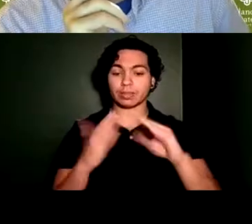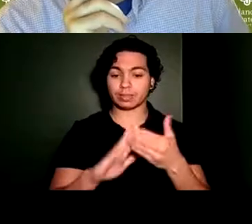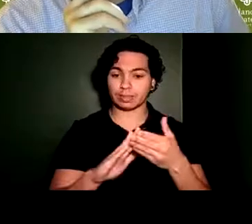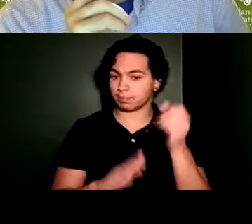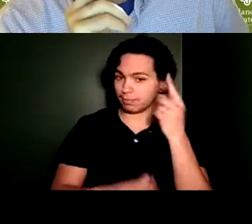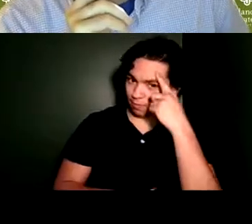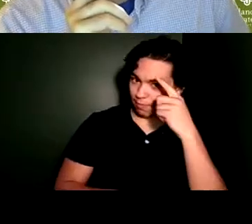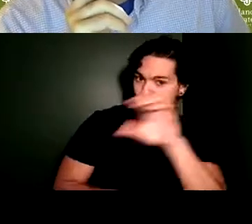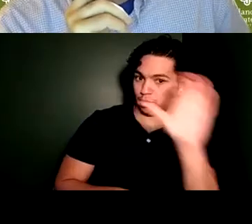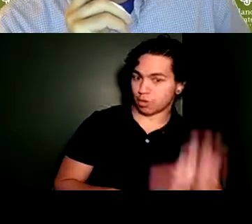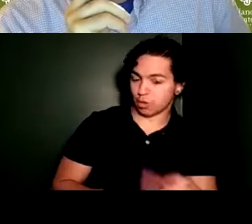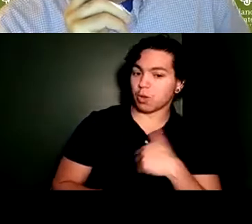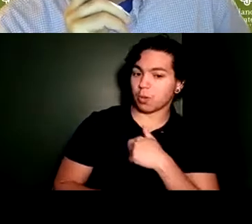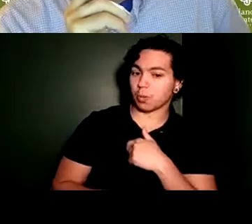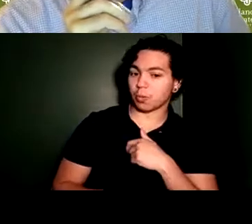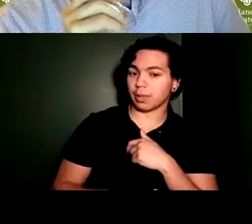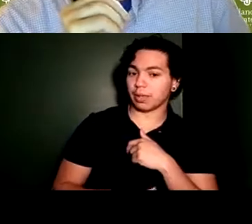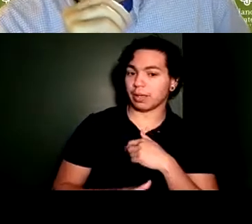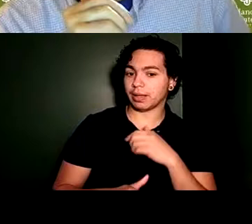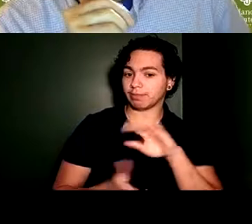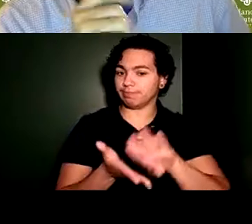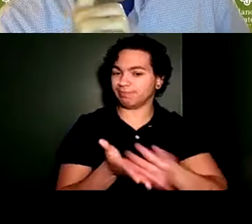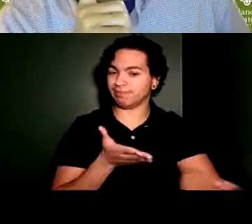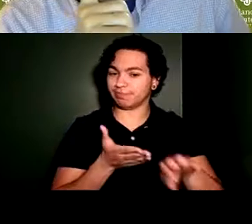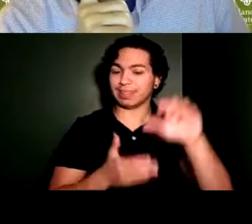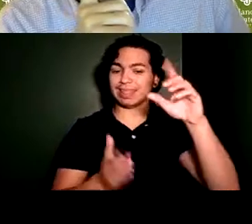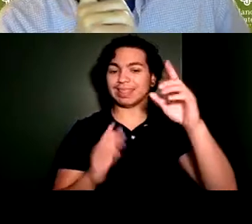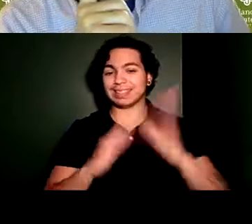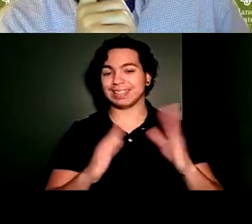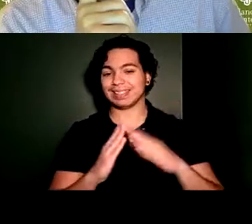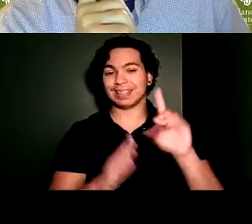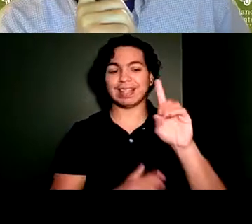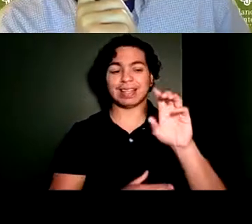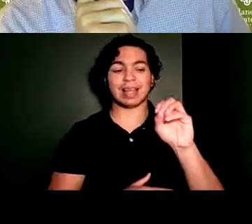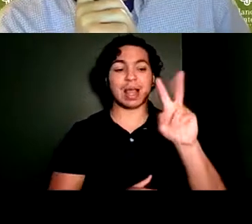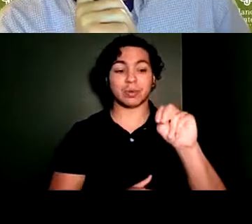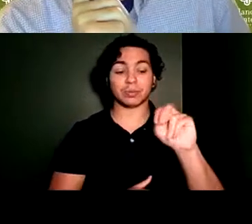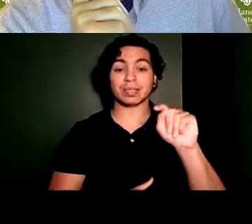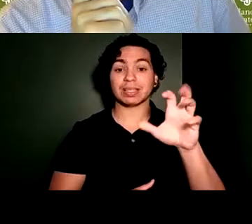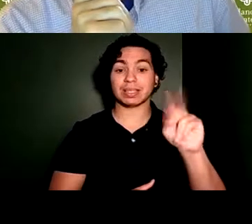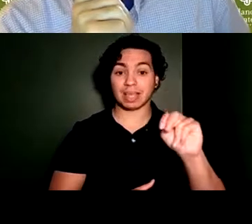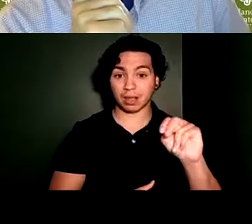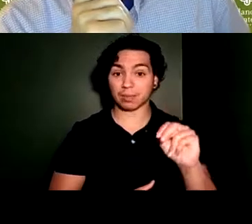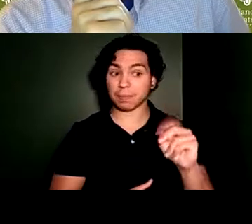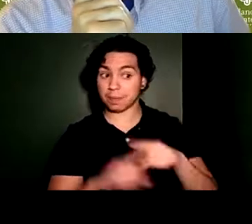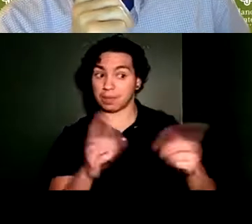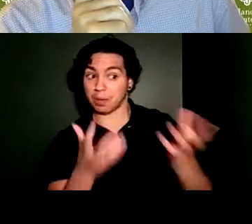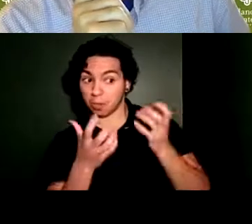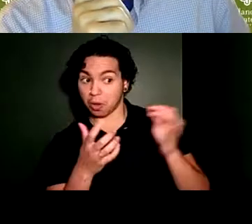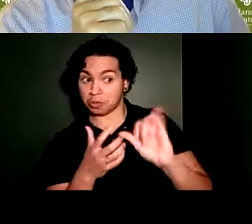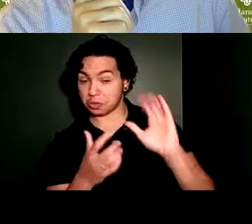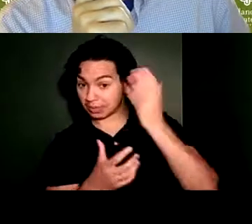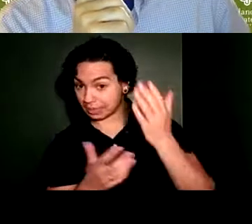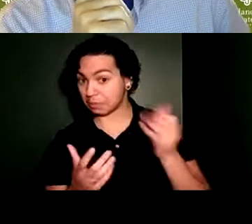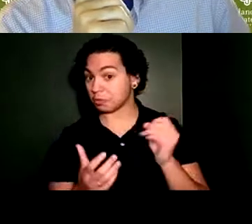they do carve out downtown and the lakefront. And we hear from people downtown who would like to have access to scooters, and we hope the city will move in that direction